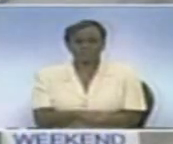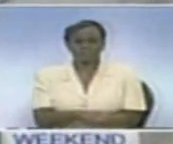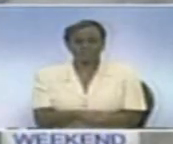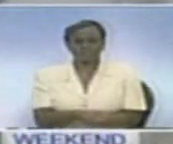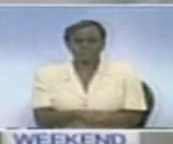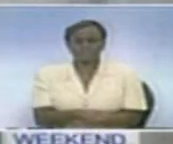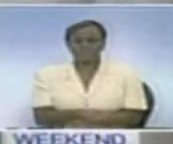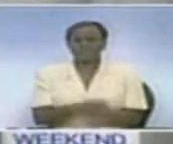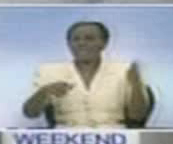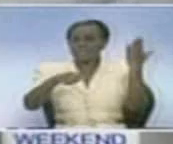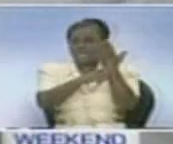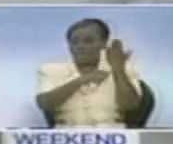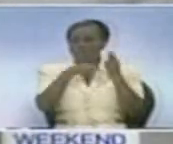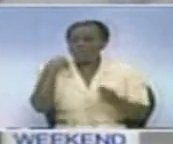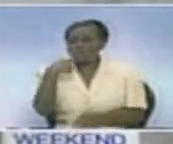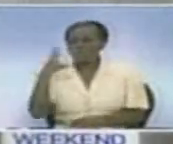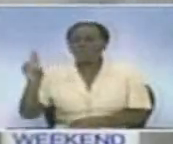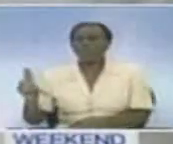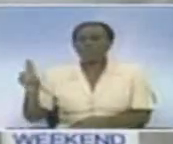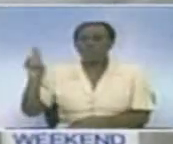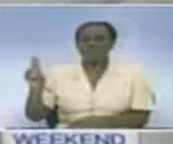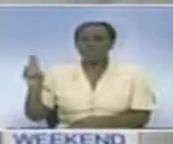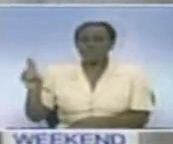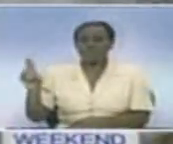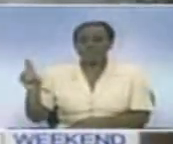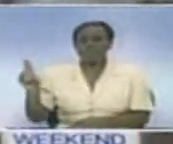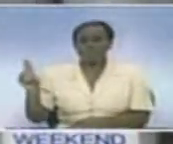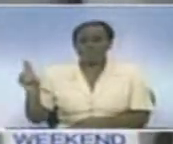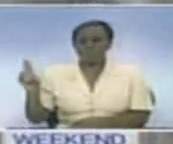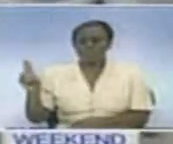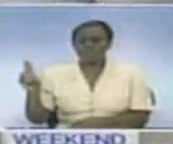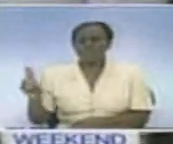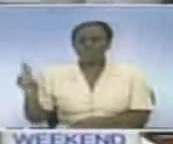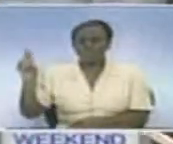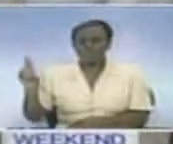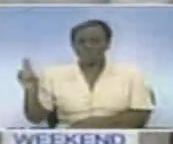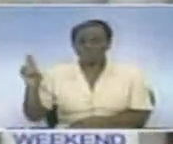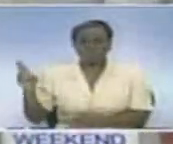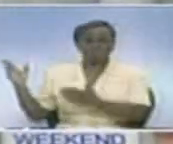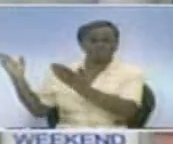Na huyo ni huyu mzee Uhuru.